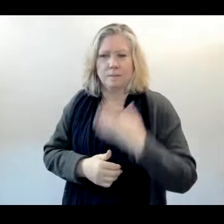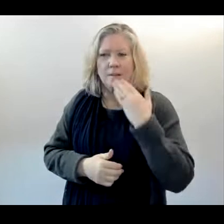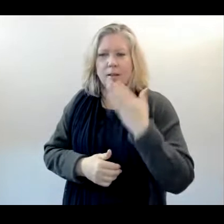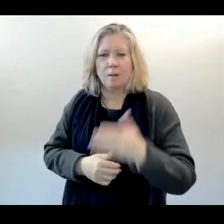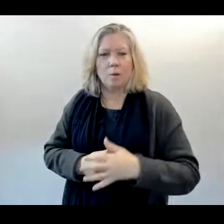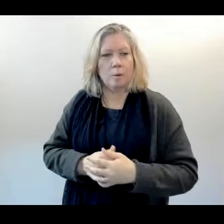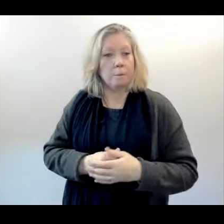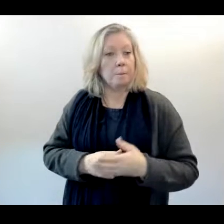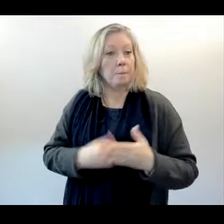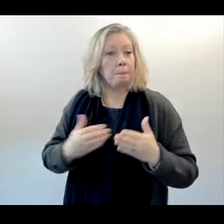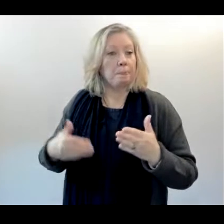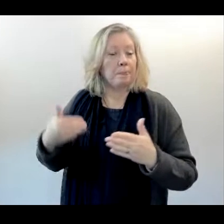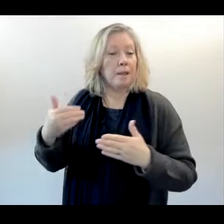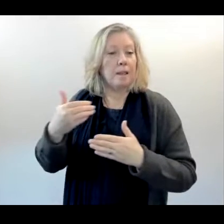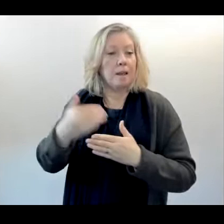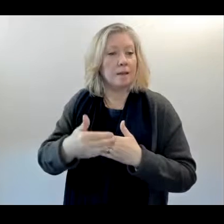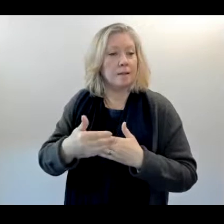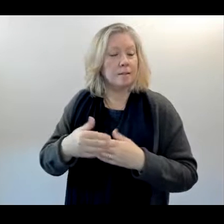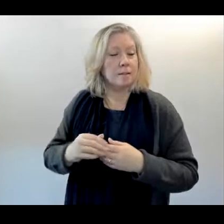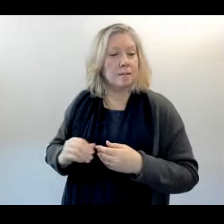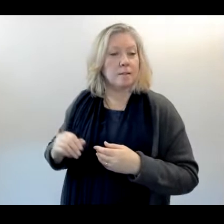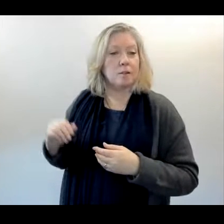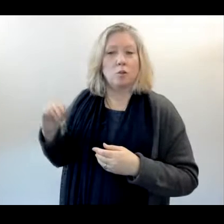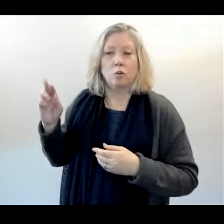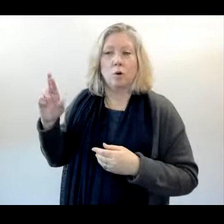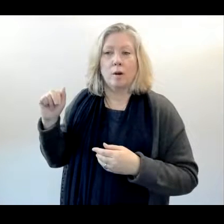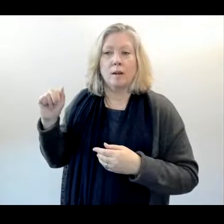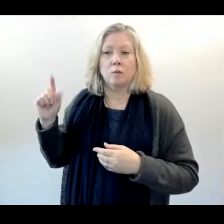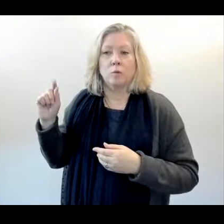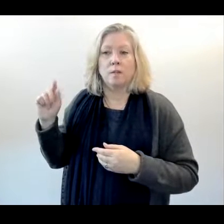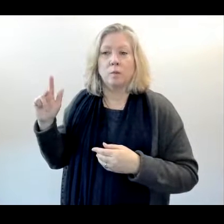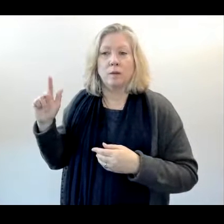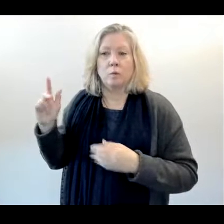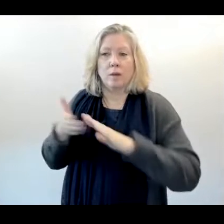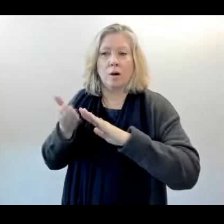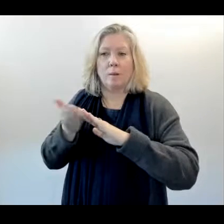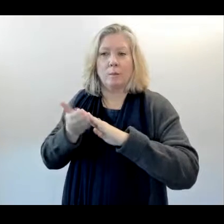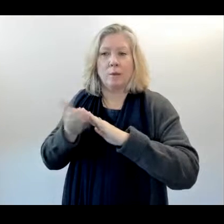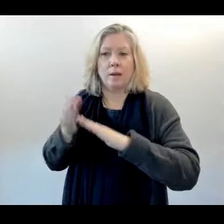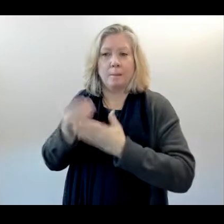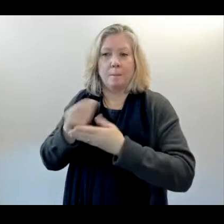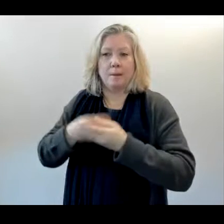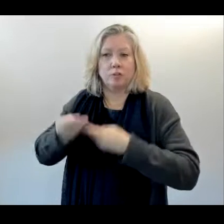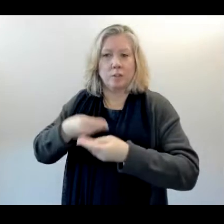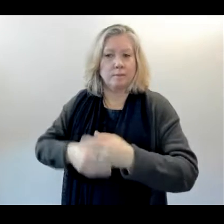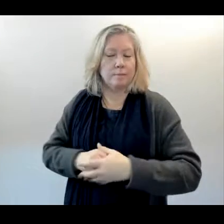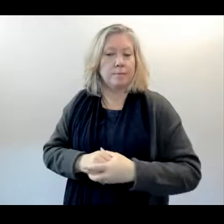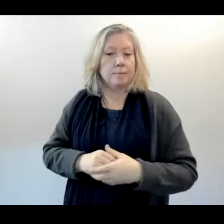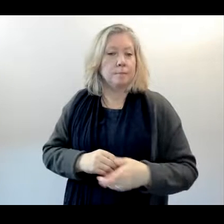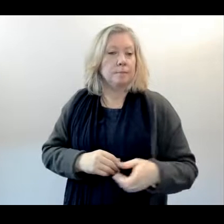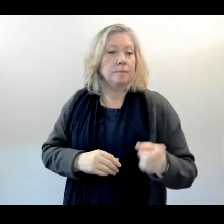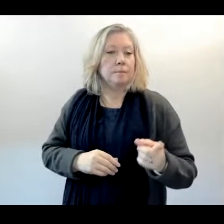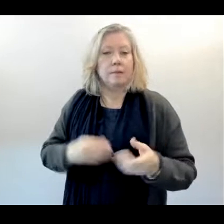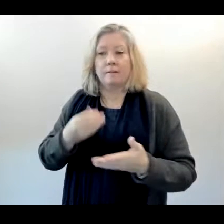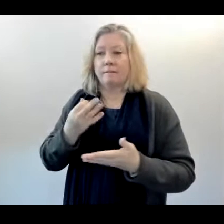Next item on the agenda is the URA's 2023 operating budget. And joining us for this will be our